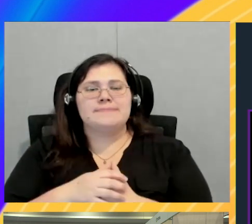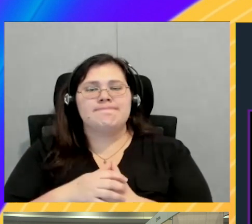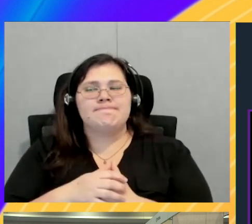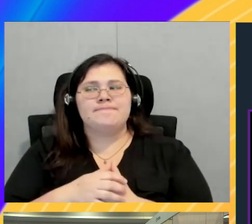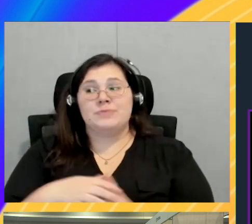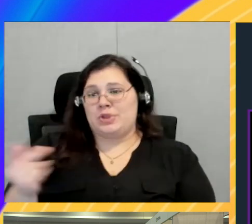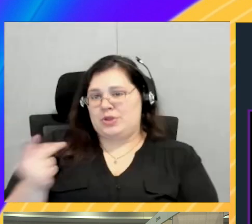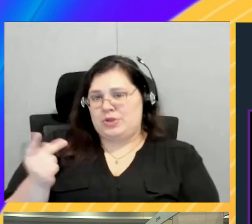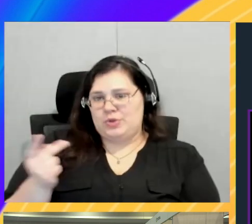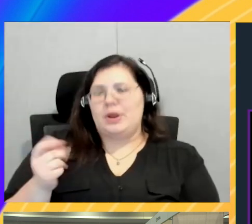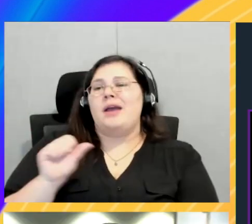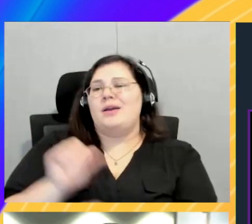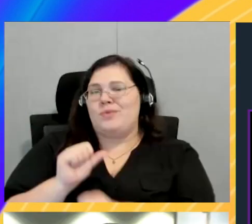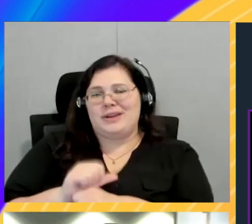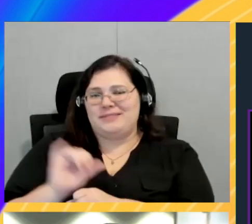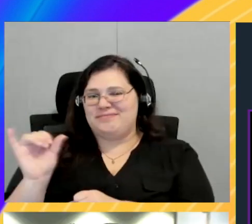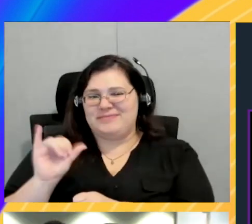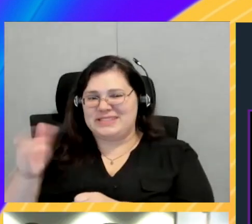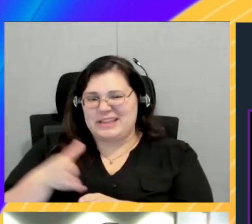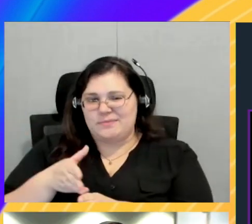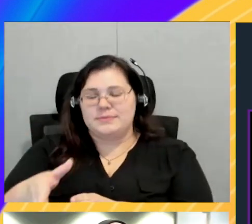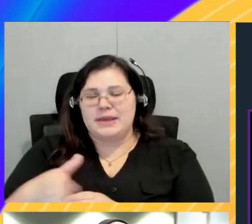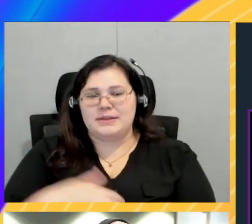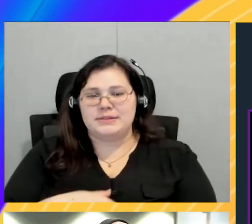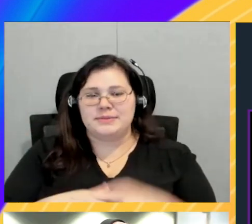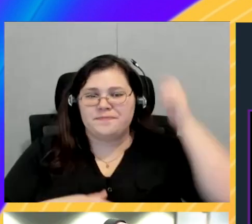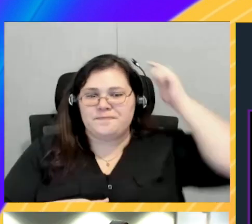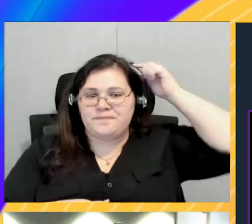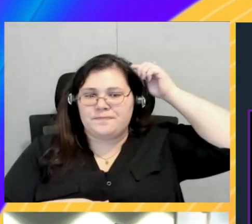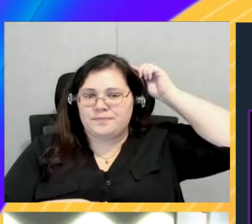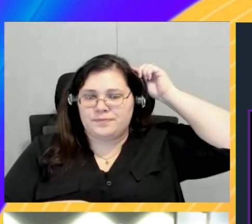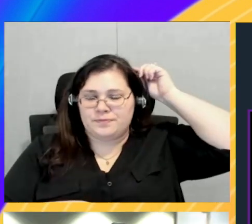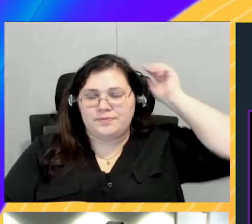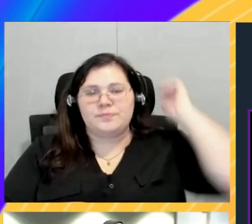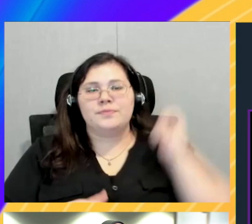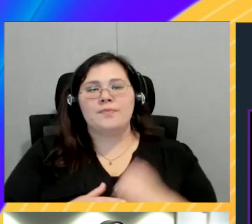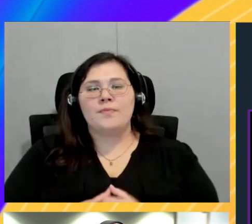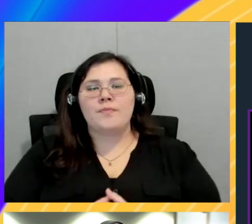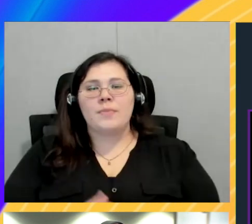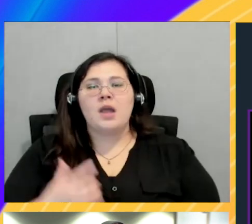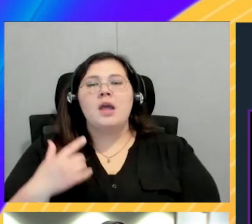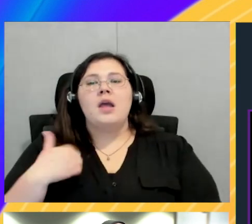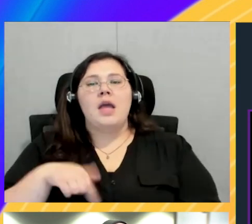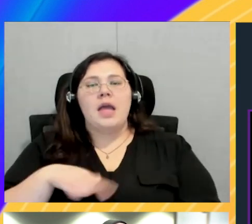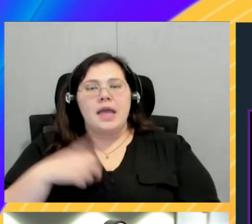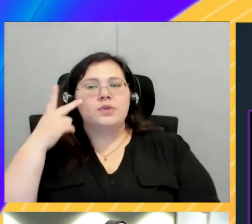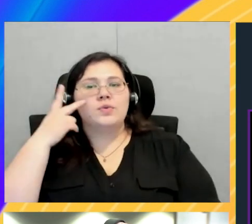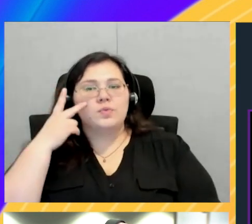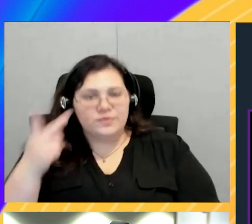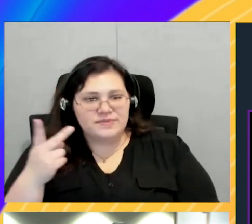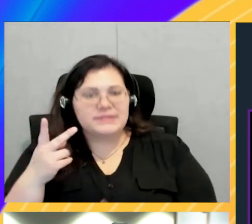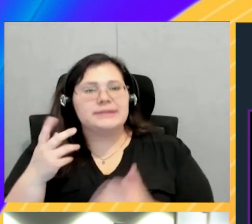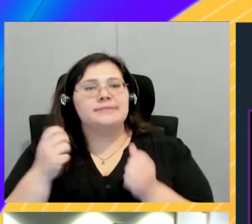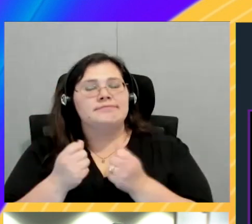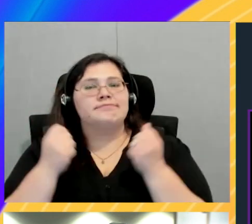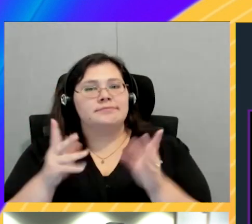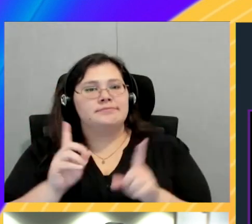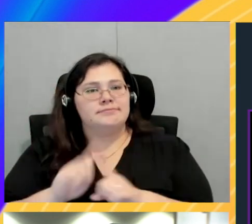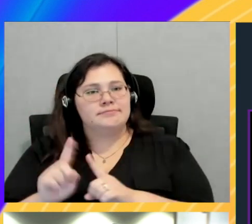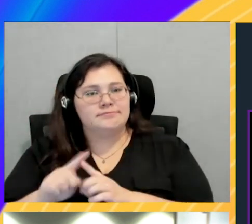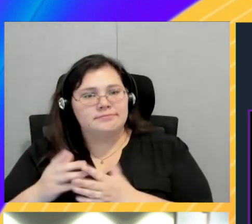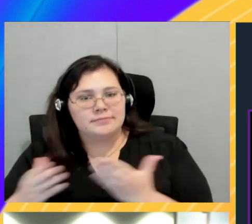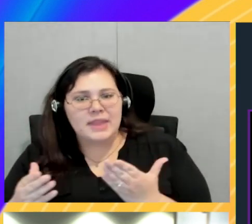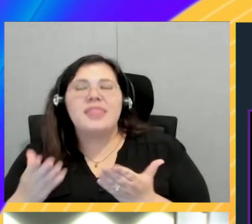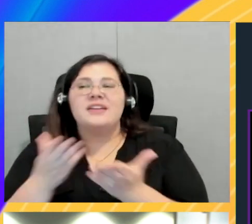same space, and we've seen a lot of customers, you know, and there are ones that get a lot of value out of